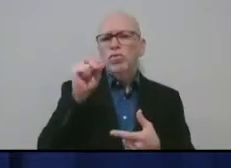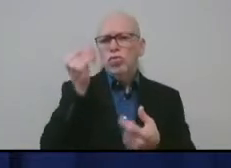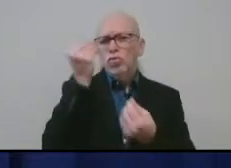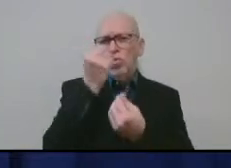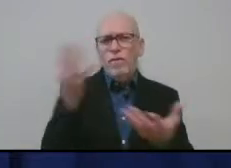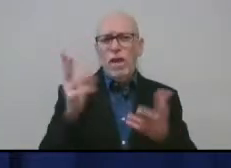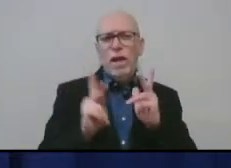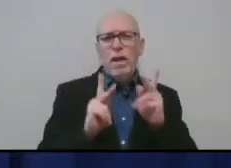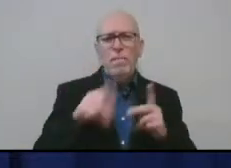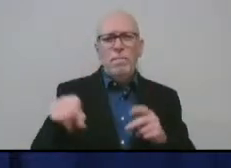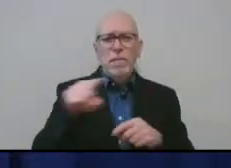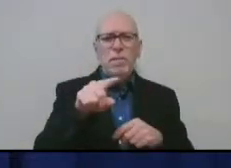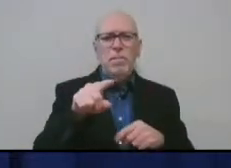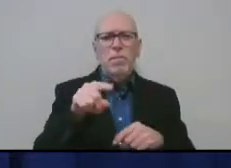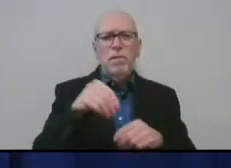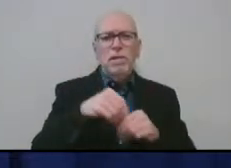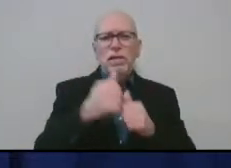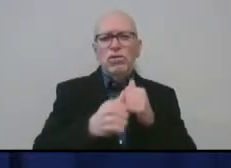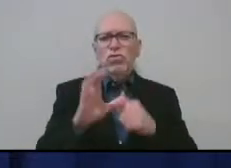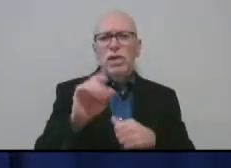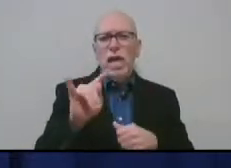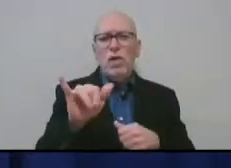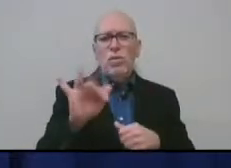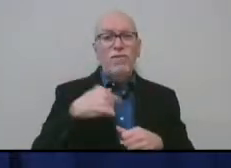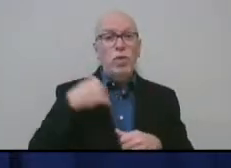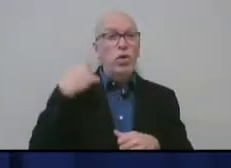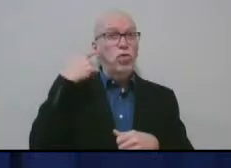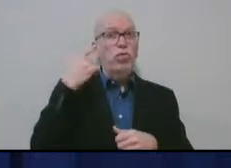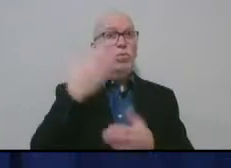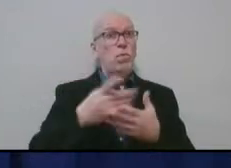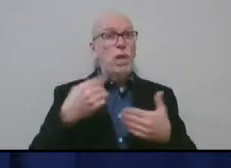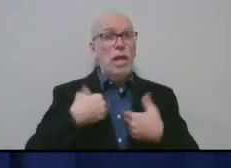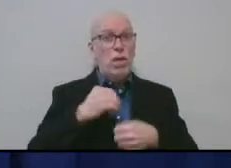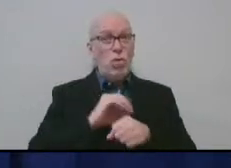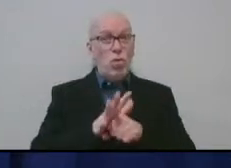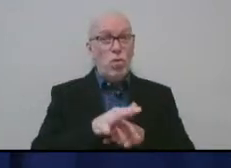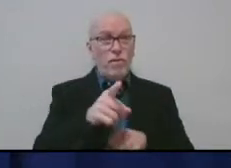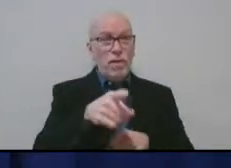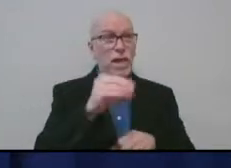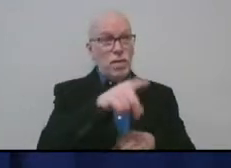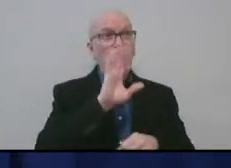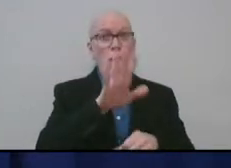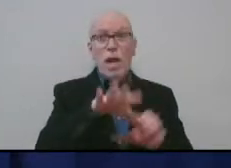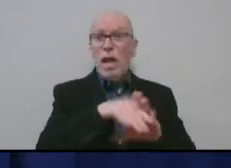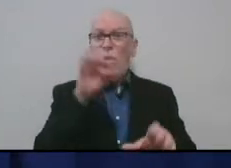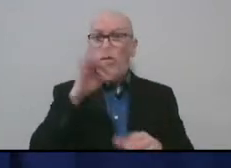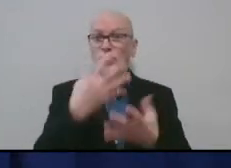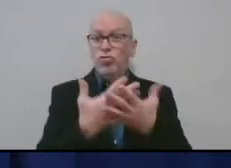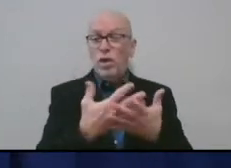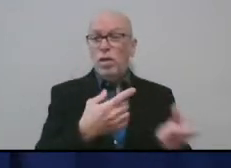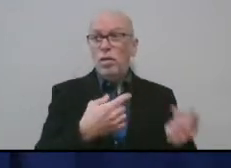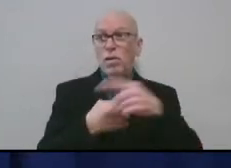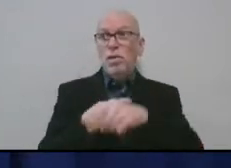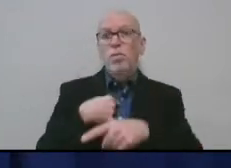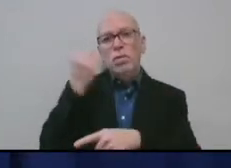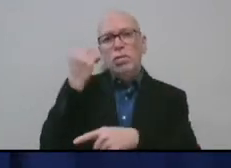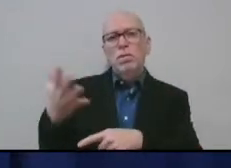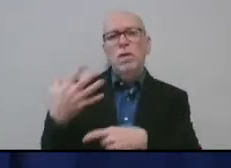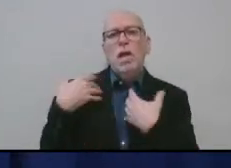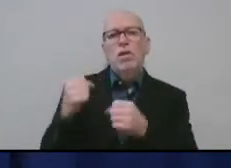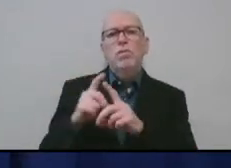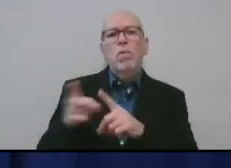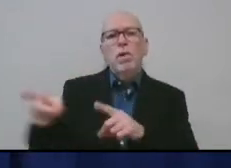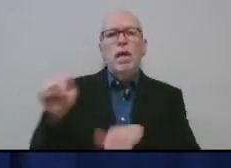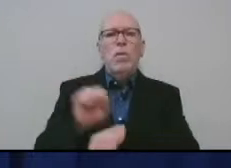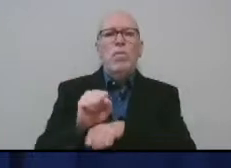individuals at counties if we know someone has COVID and they're coming out, the local health departments, so that they can work to